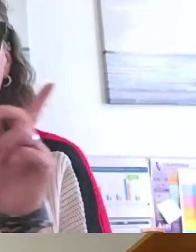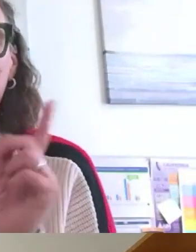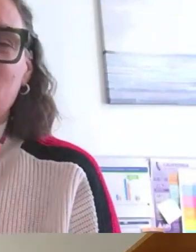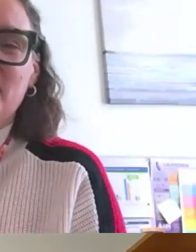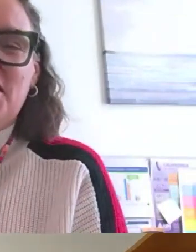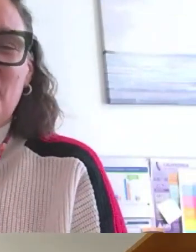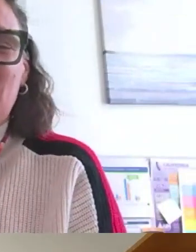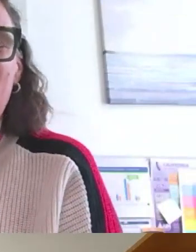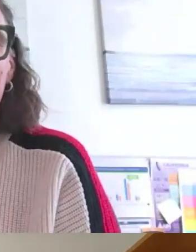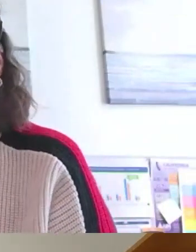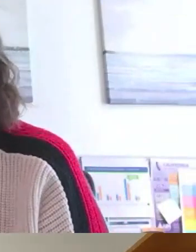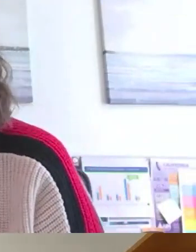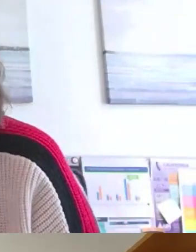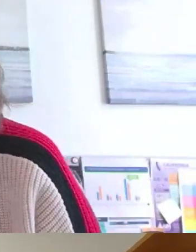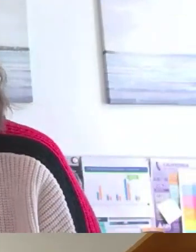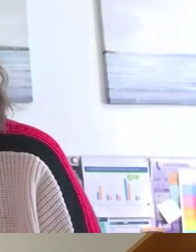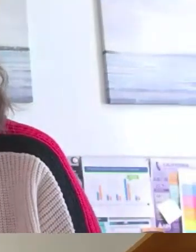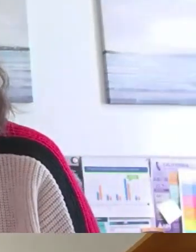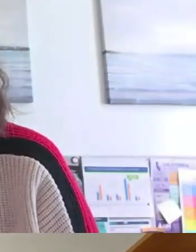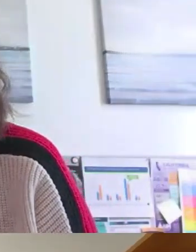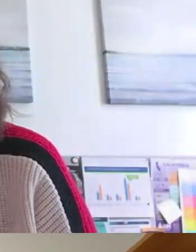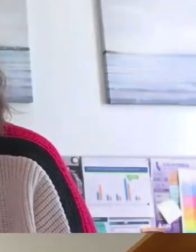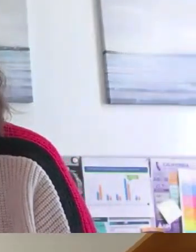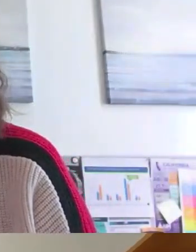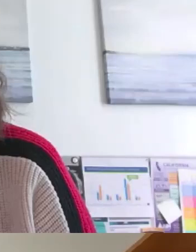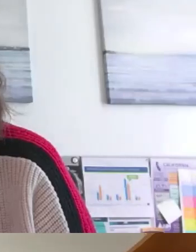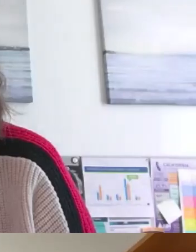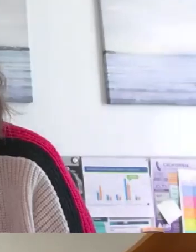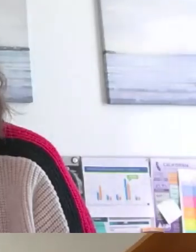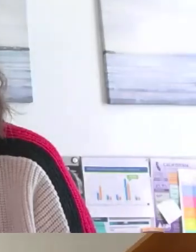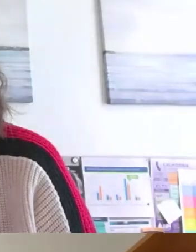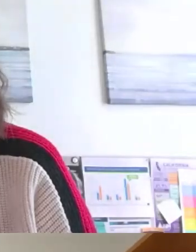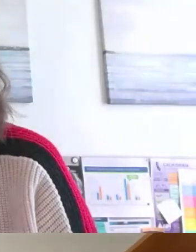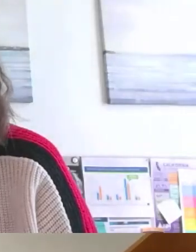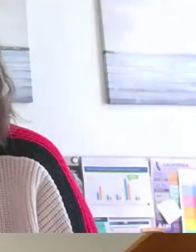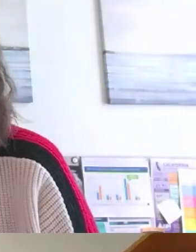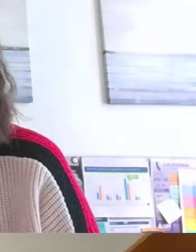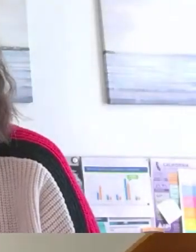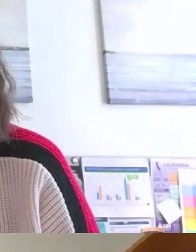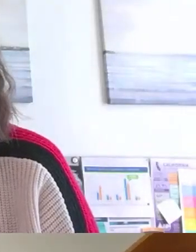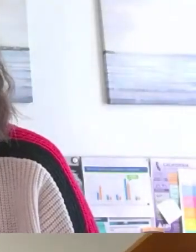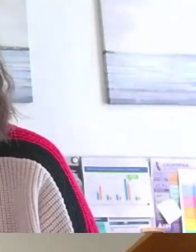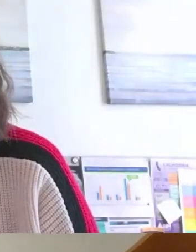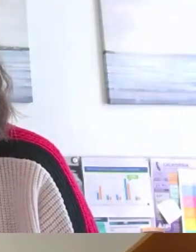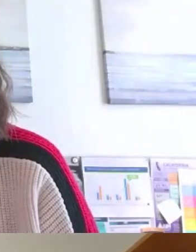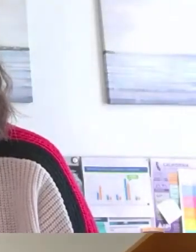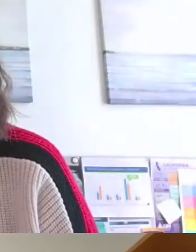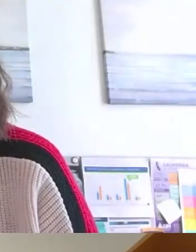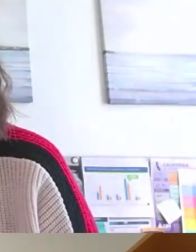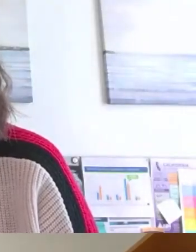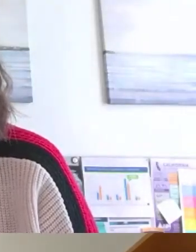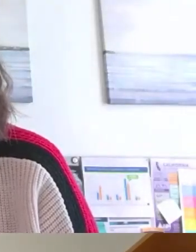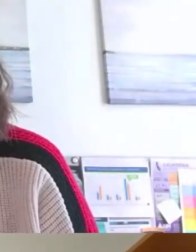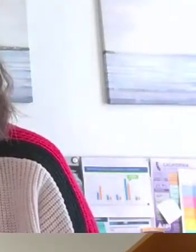the other Claire, Sites Claire Day, has some great thinking, and I think so does Leading Age. But I think there is an opportunity to really think